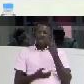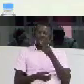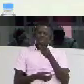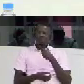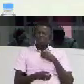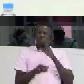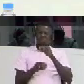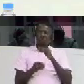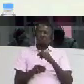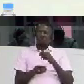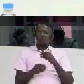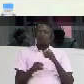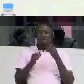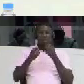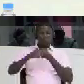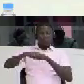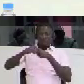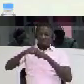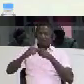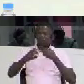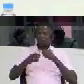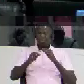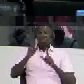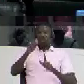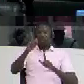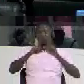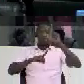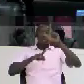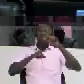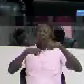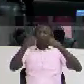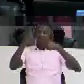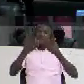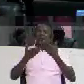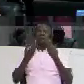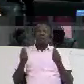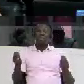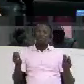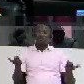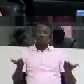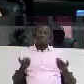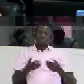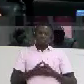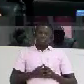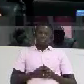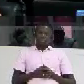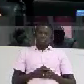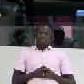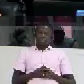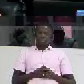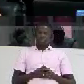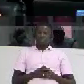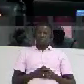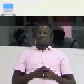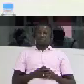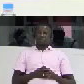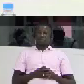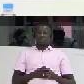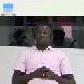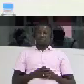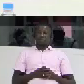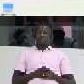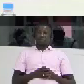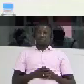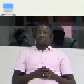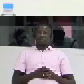you progressed through the ranks after that. léegi nag da dig ñu mun a wax kañ nga commencé biñ laa jàngal mbiri police